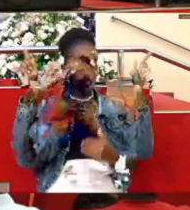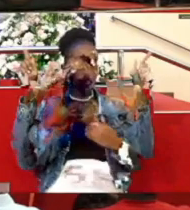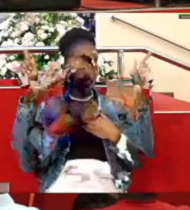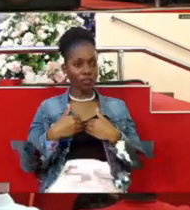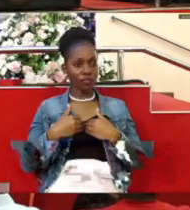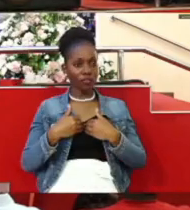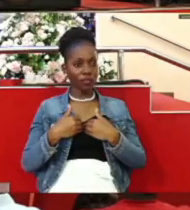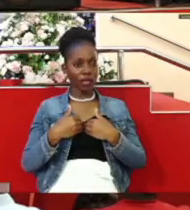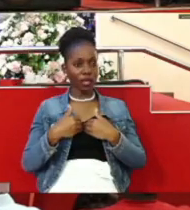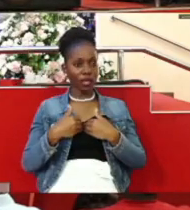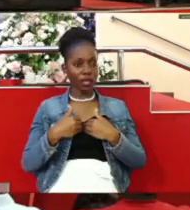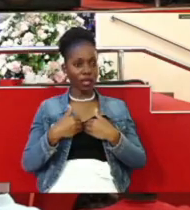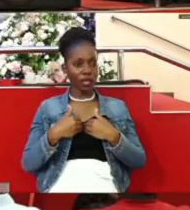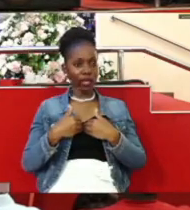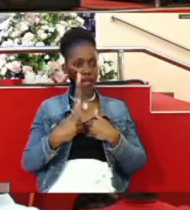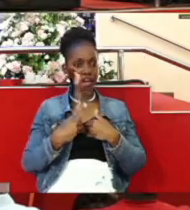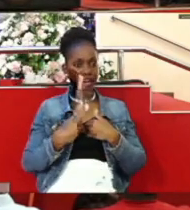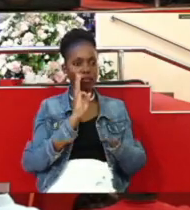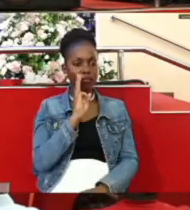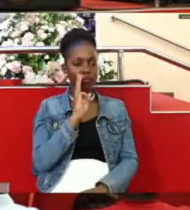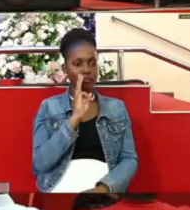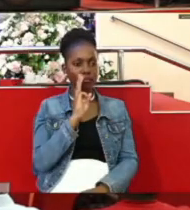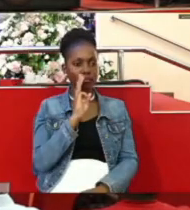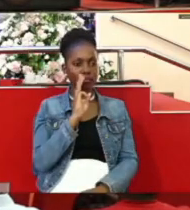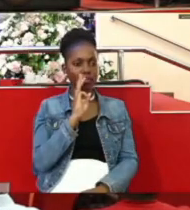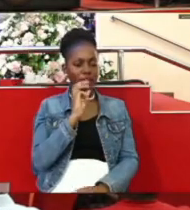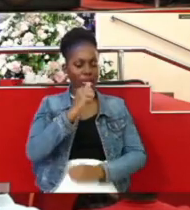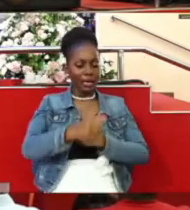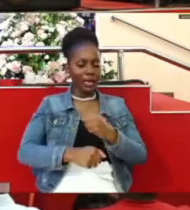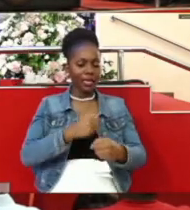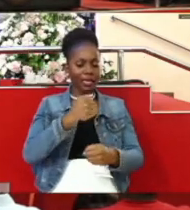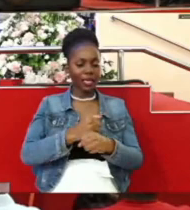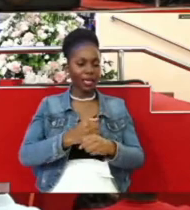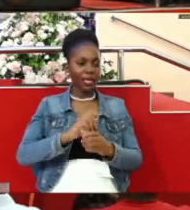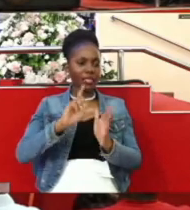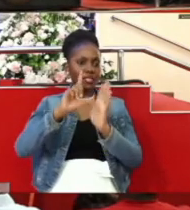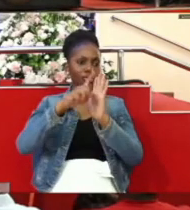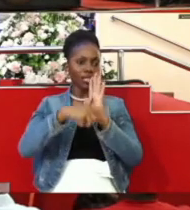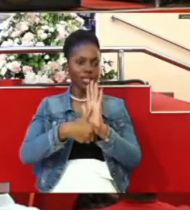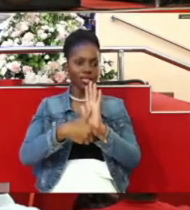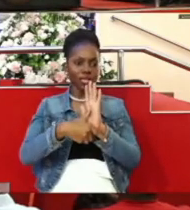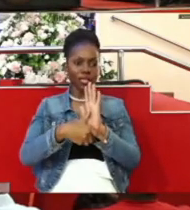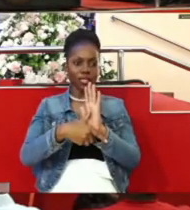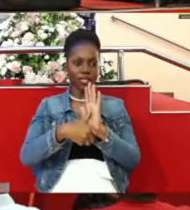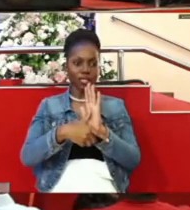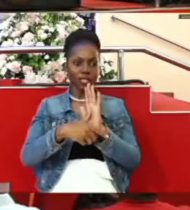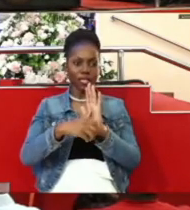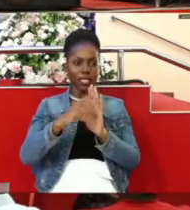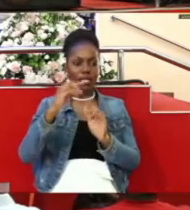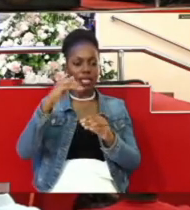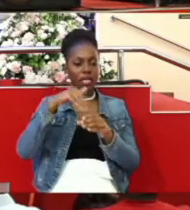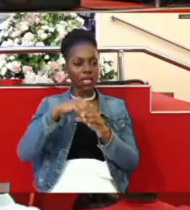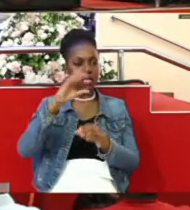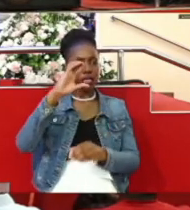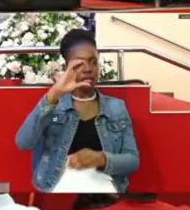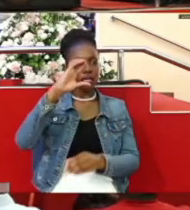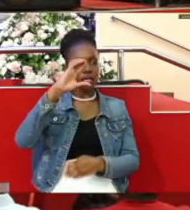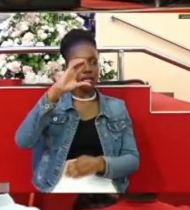tumepata maji pale Sheba. And years later, na miaka ilipokuwa imepita, Genesis 46, katika